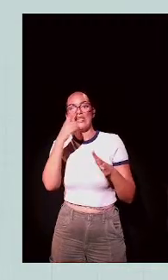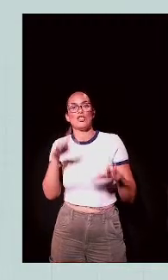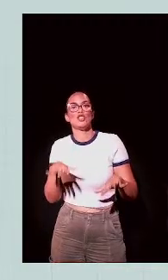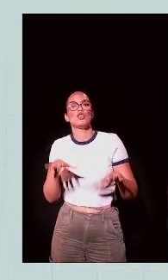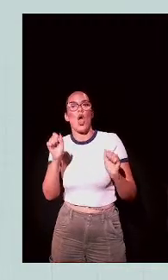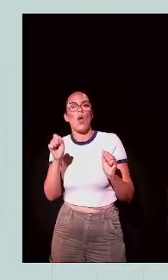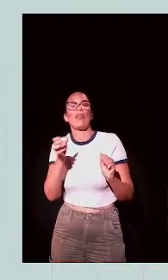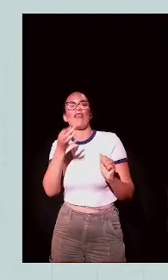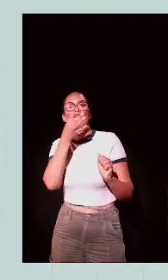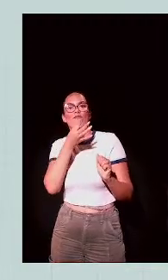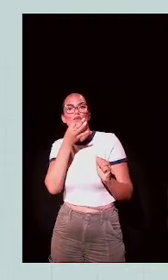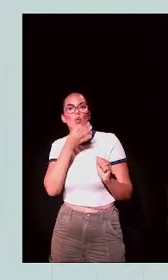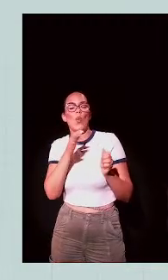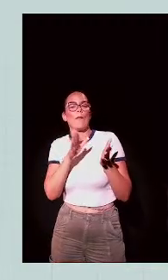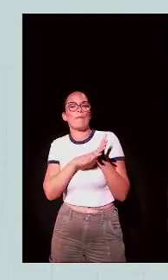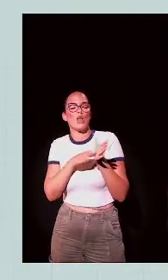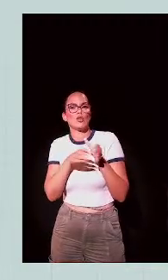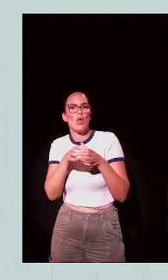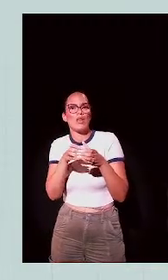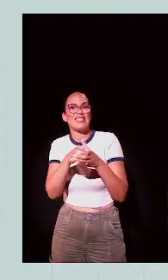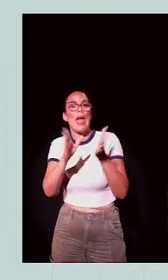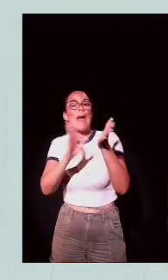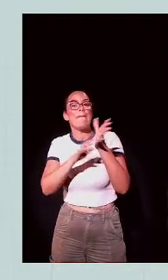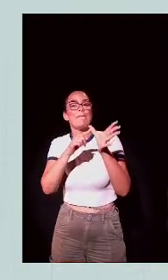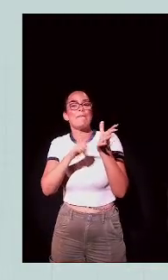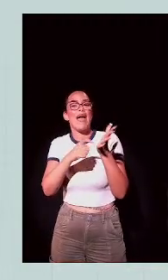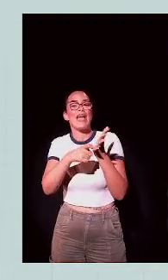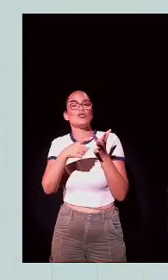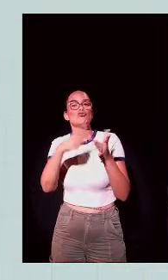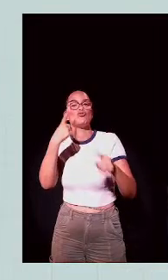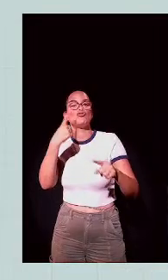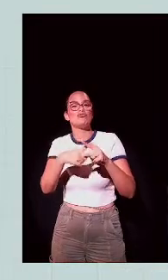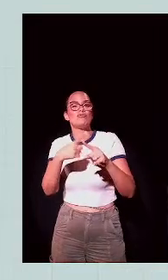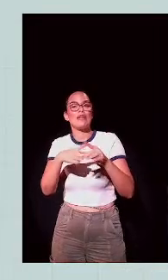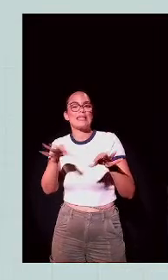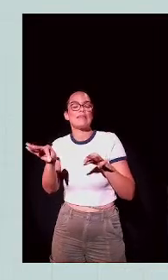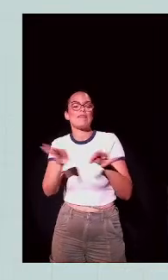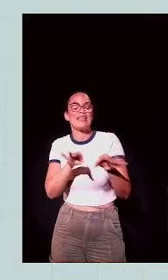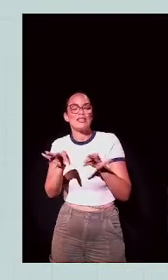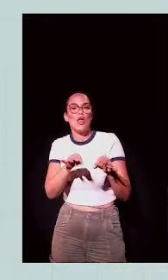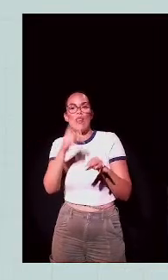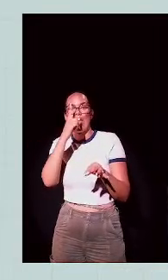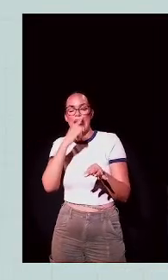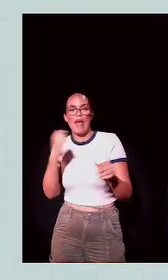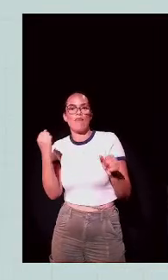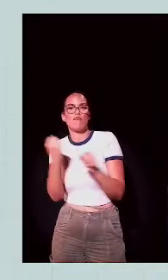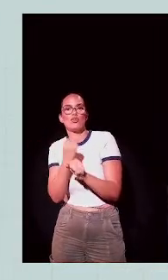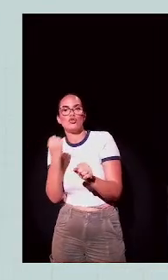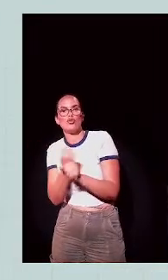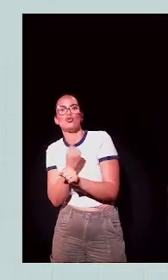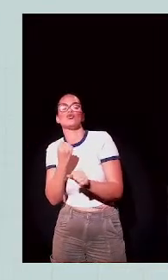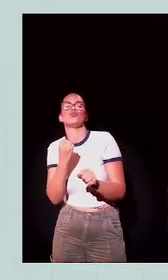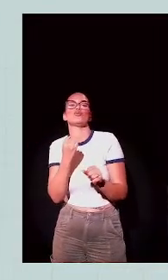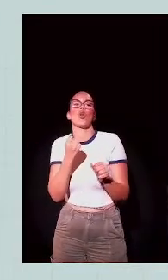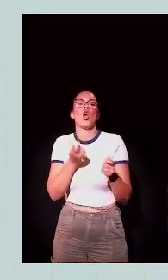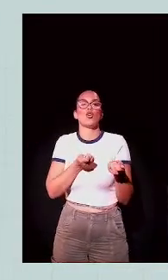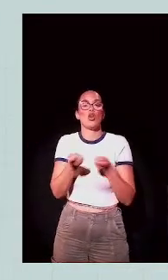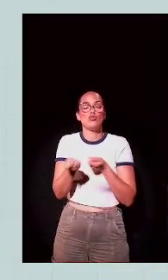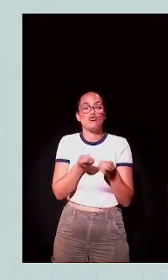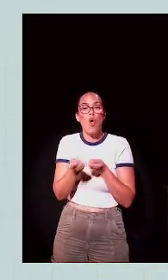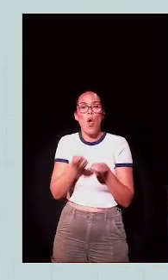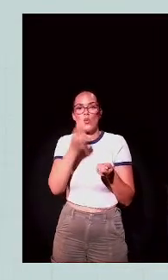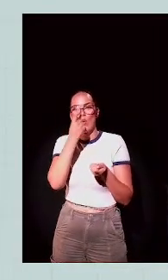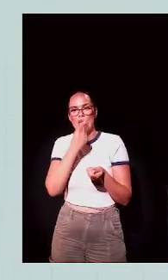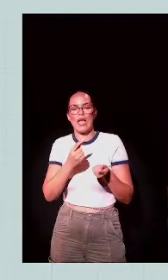would be a matrix mixer. They can mix audio, they can mix control voltages, they can produce control voltages, you can make feedback